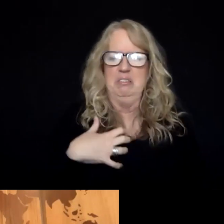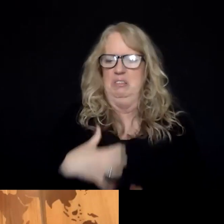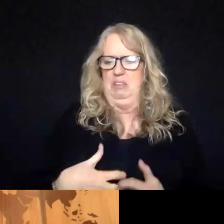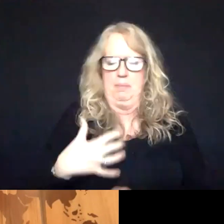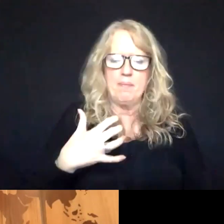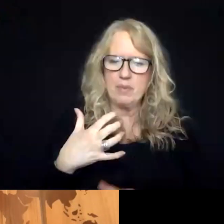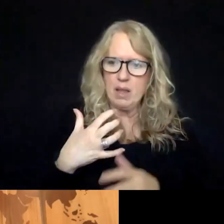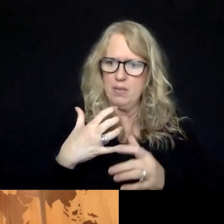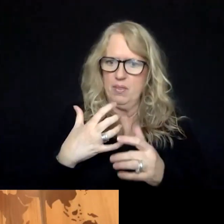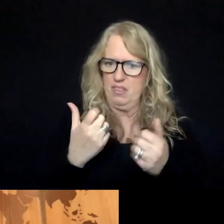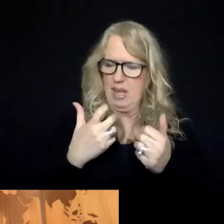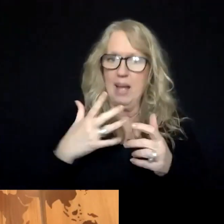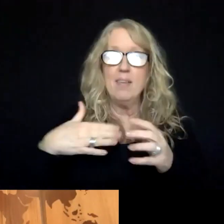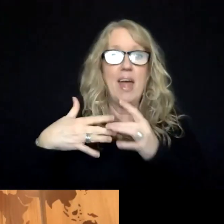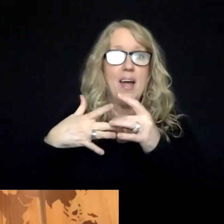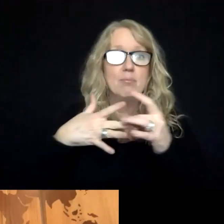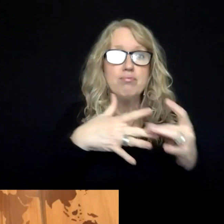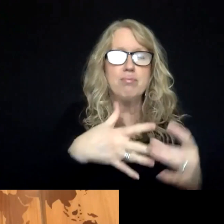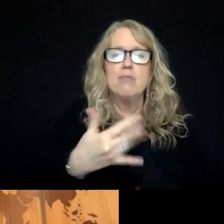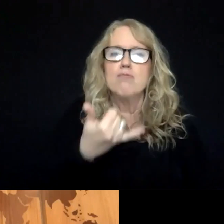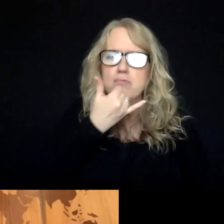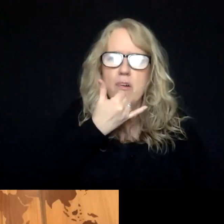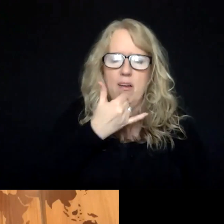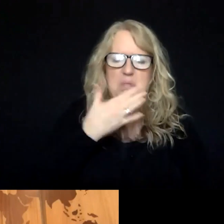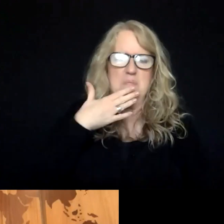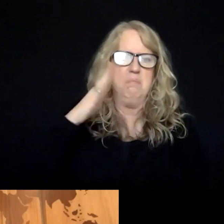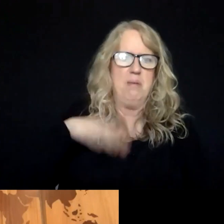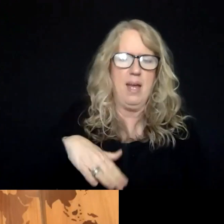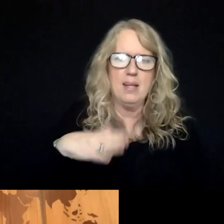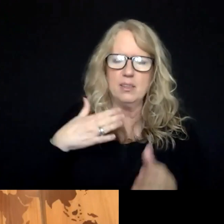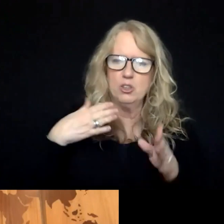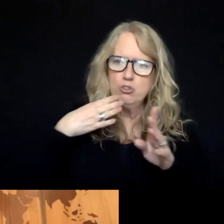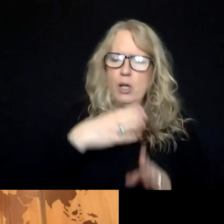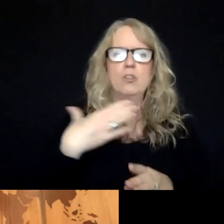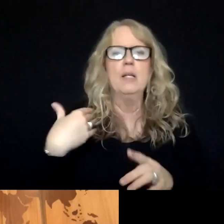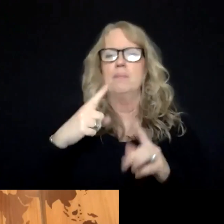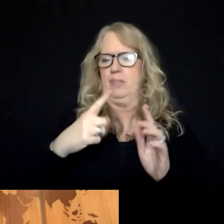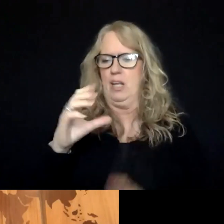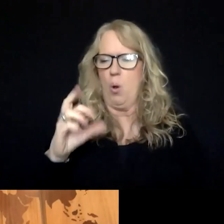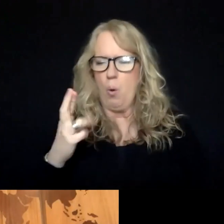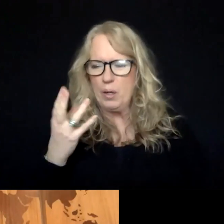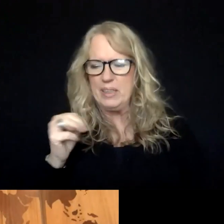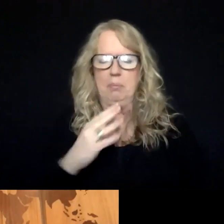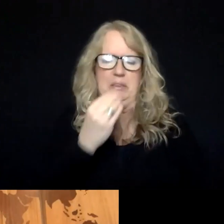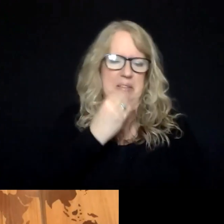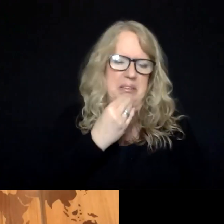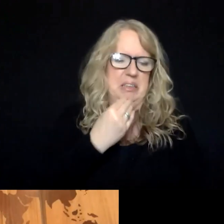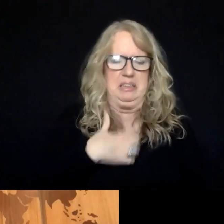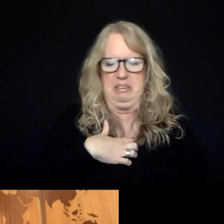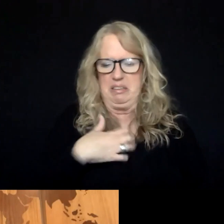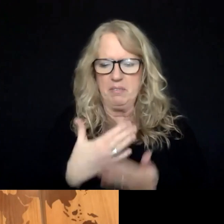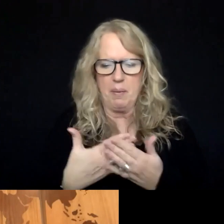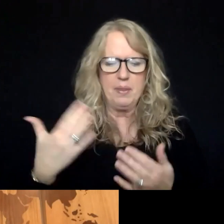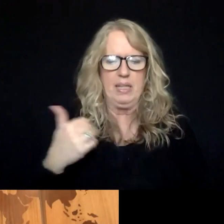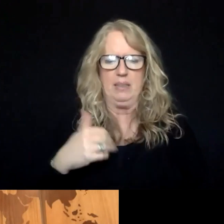always sends you in a bad direction. And it's all due to the fact that, organisms have been eating disgusting things for, I don't know, 100